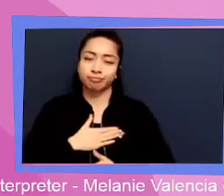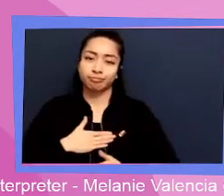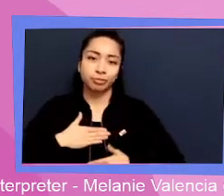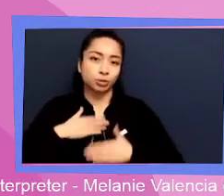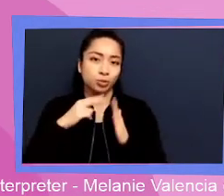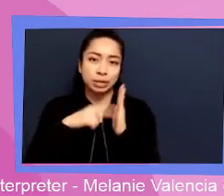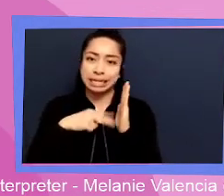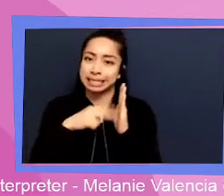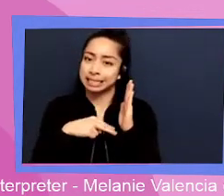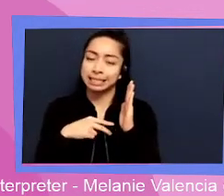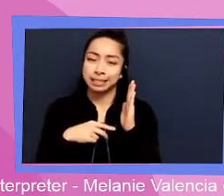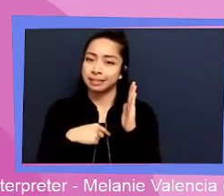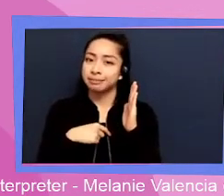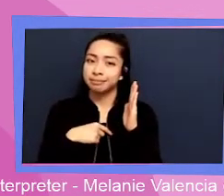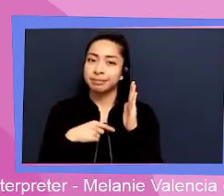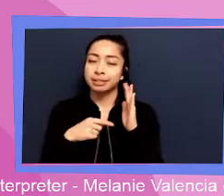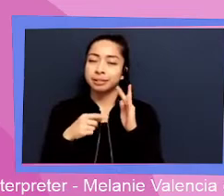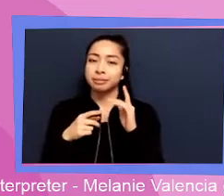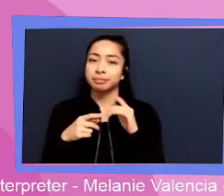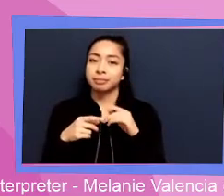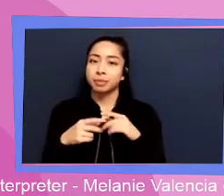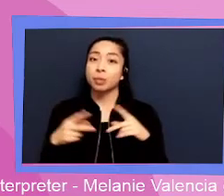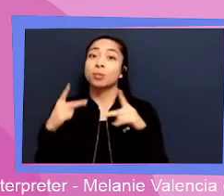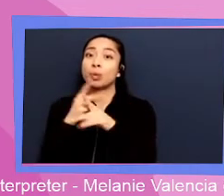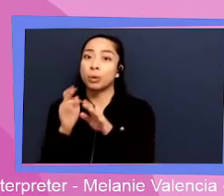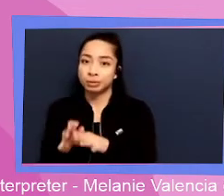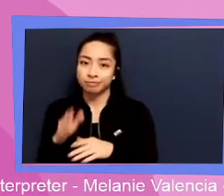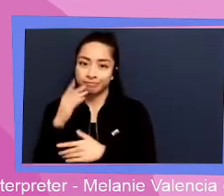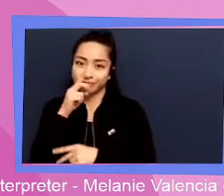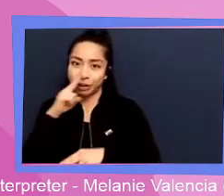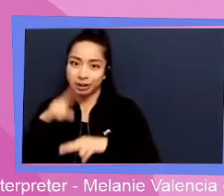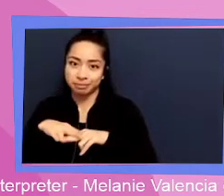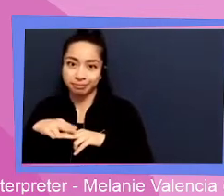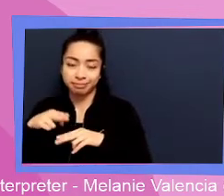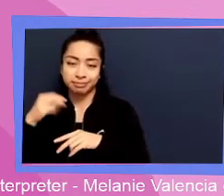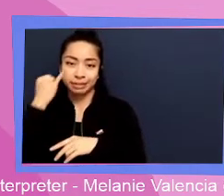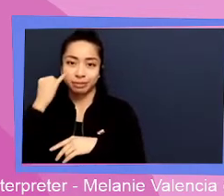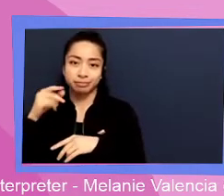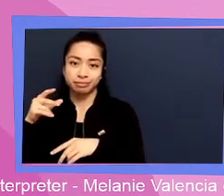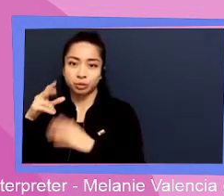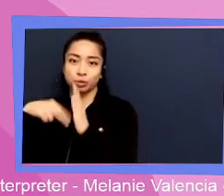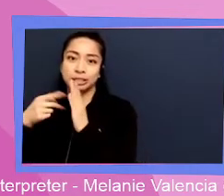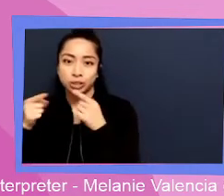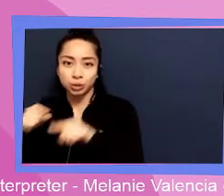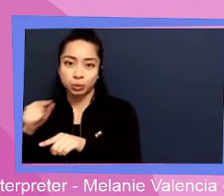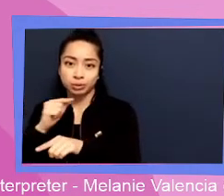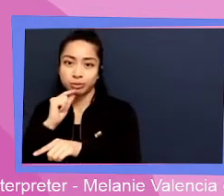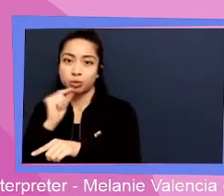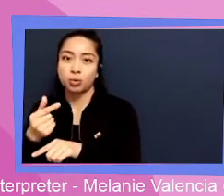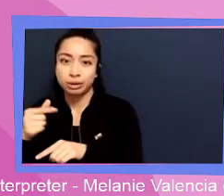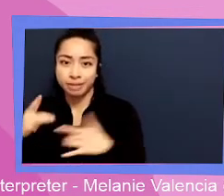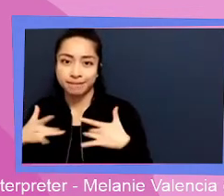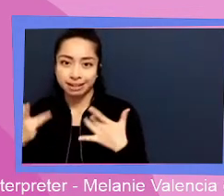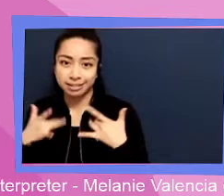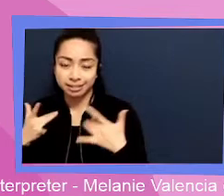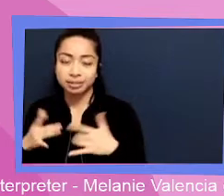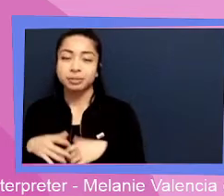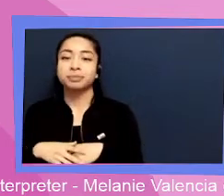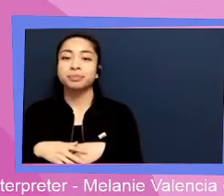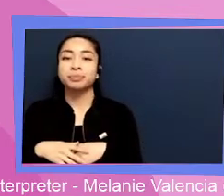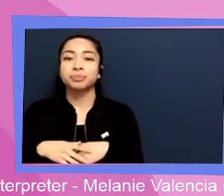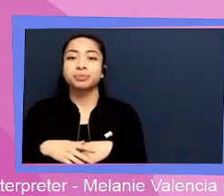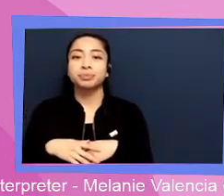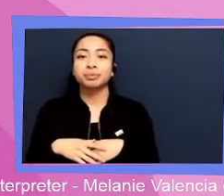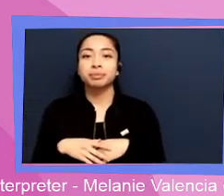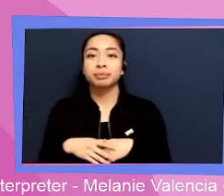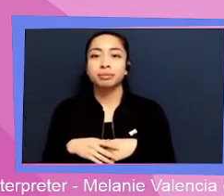queer events, because it's very full of queer joy. It's when Daya, the main character,